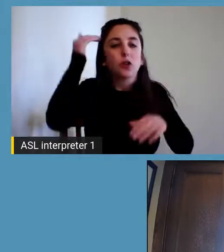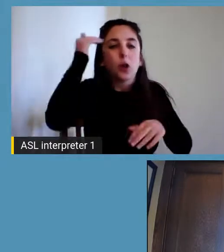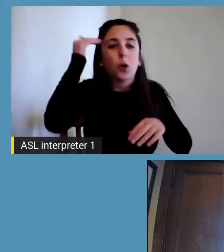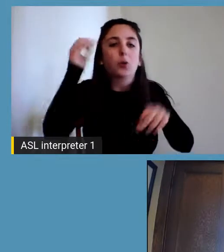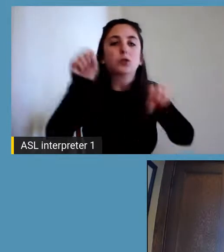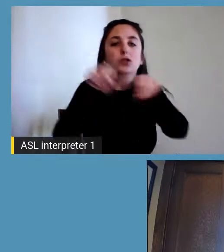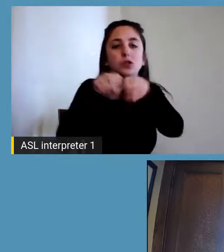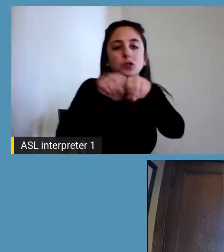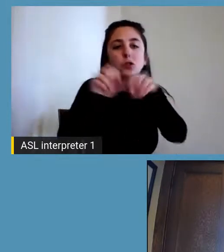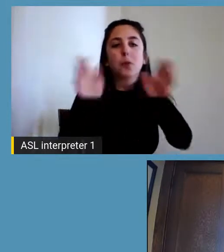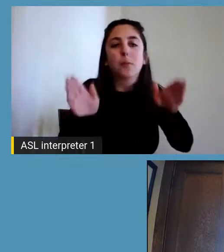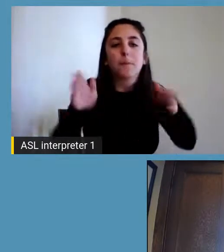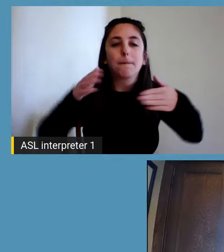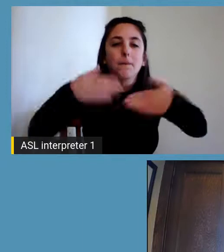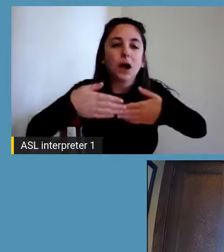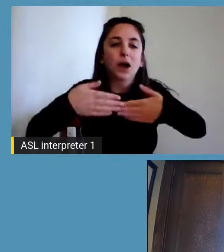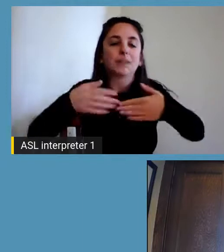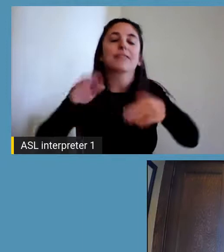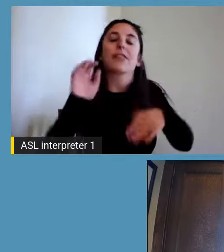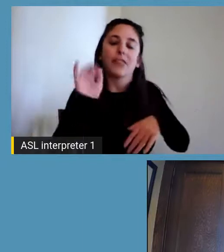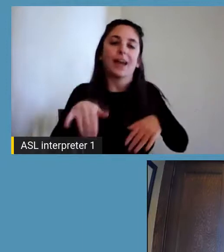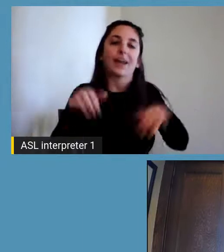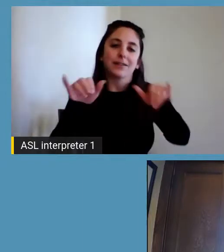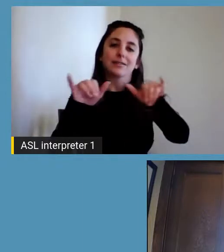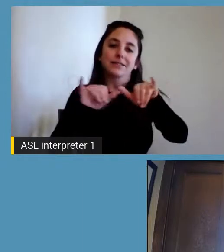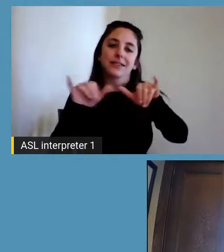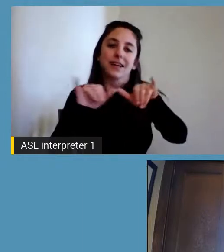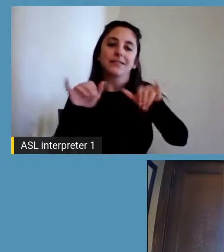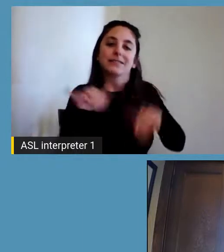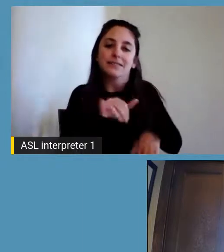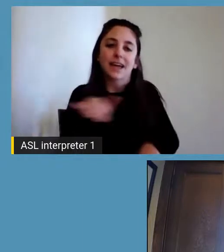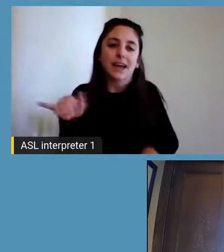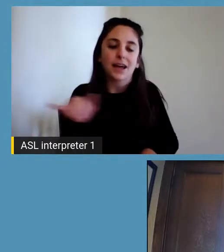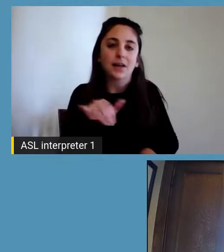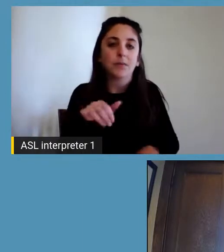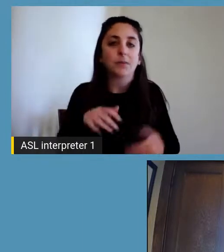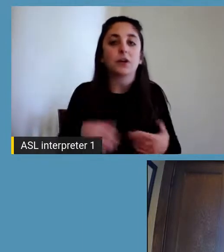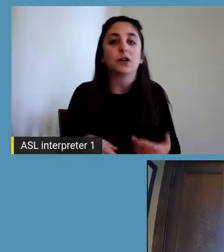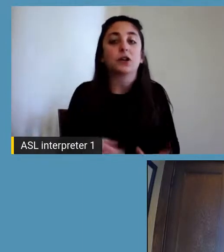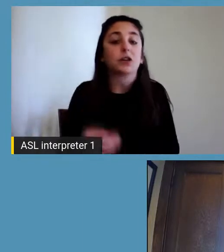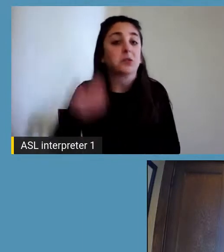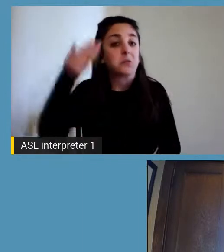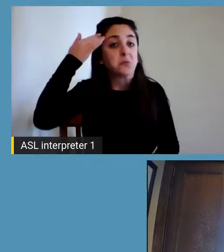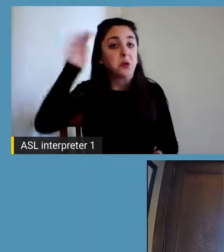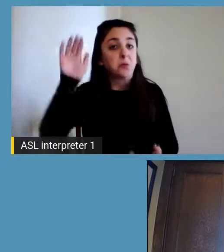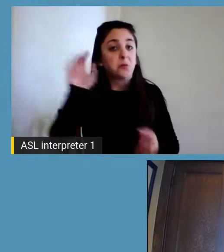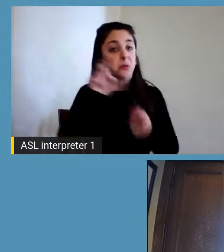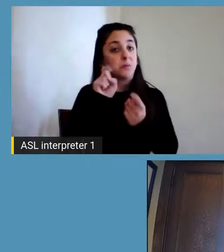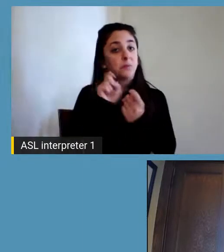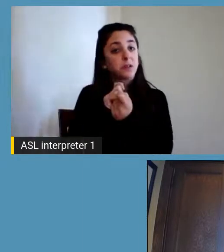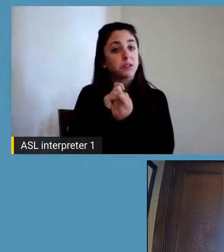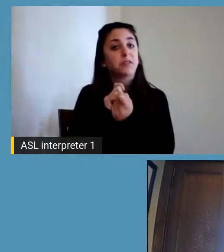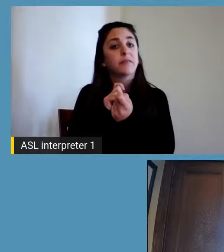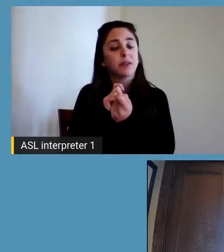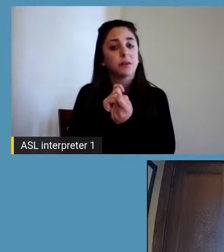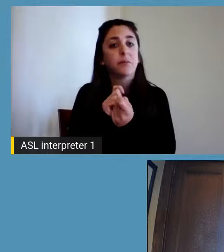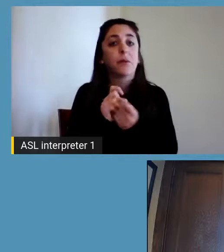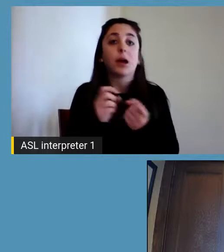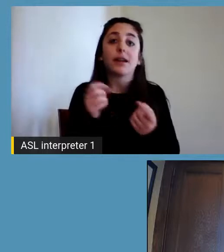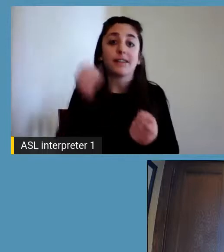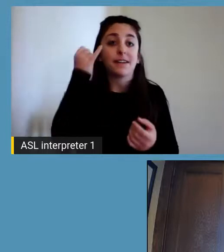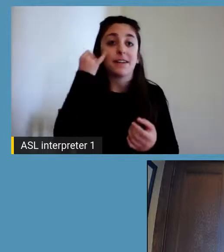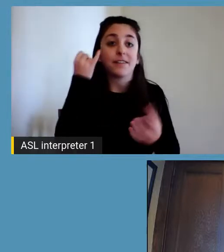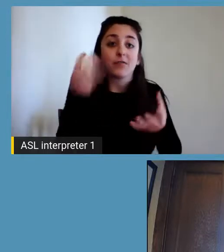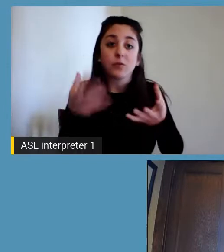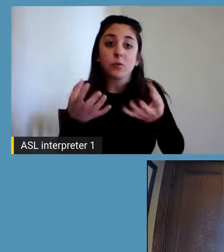your location. Right. Unfortunately, I don't know a lot about the details of that. If you want to know more, email me